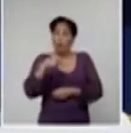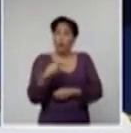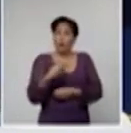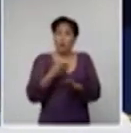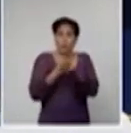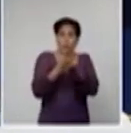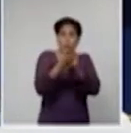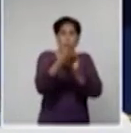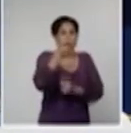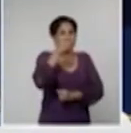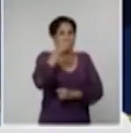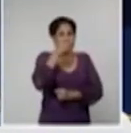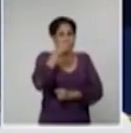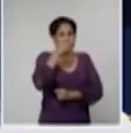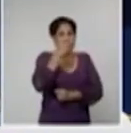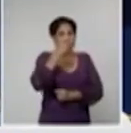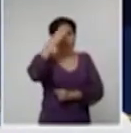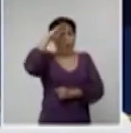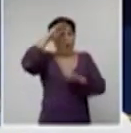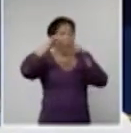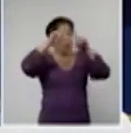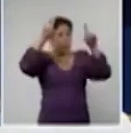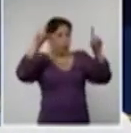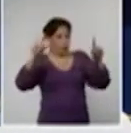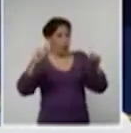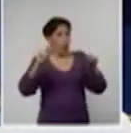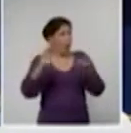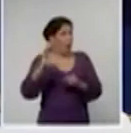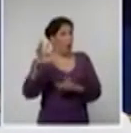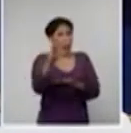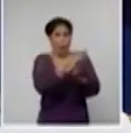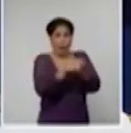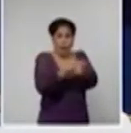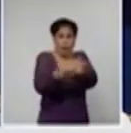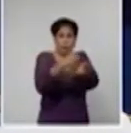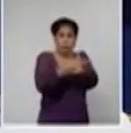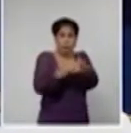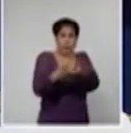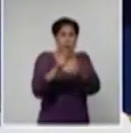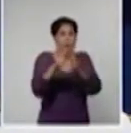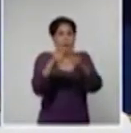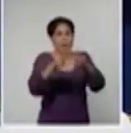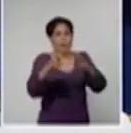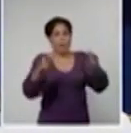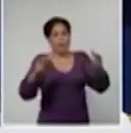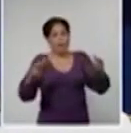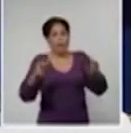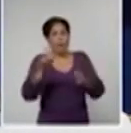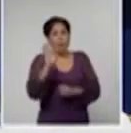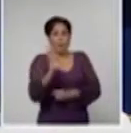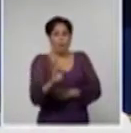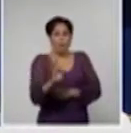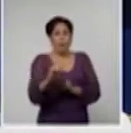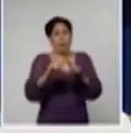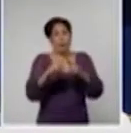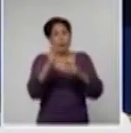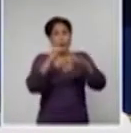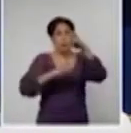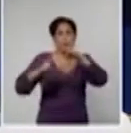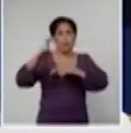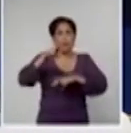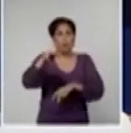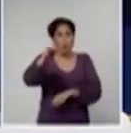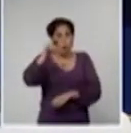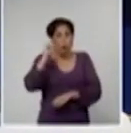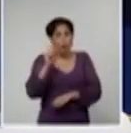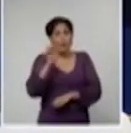perform and to conduct a surveillance, taking into account the high percentage of asymptomatic people